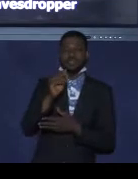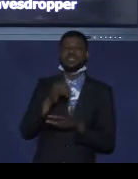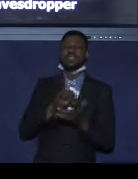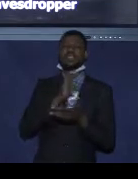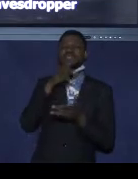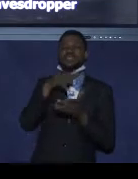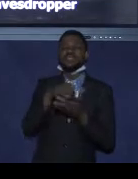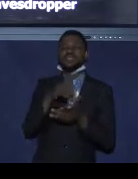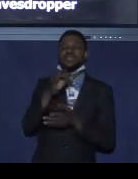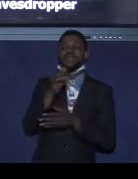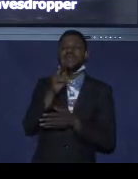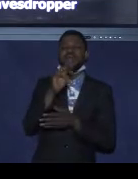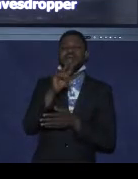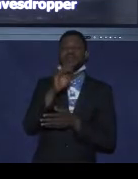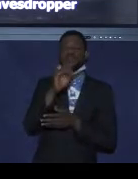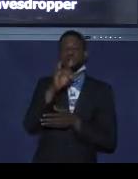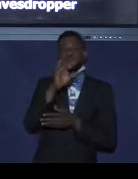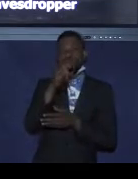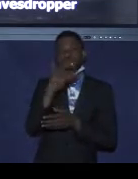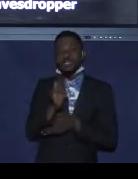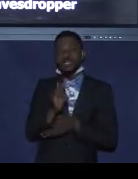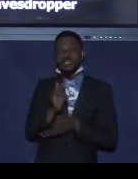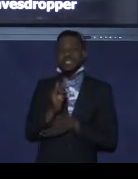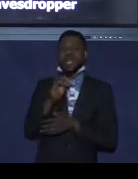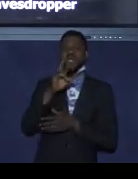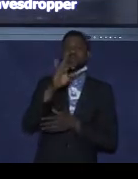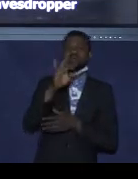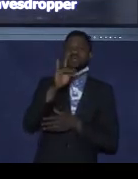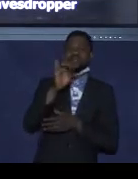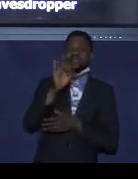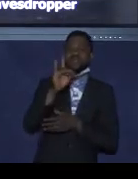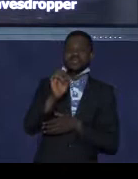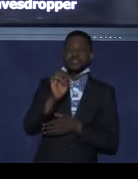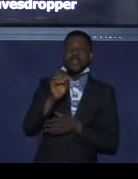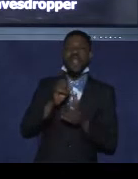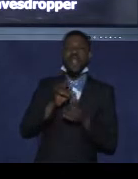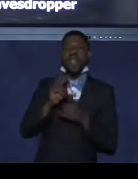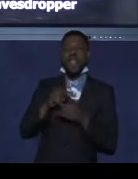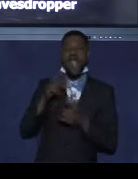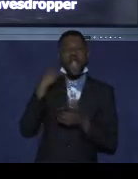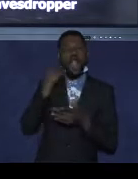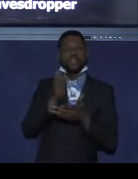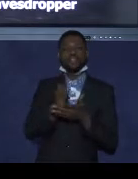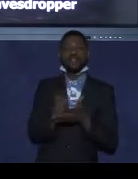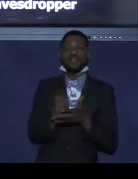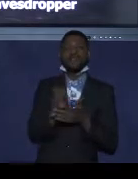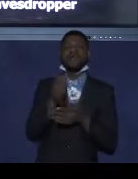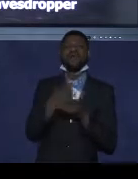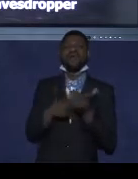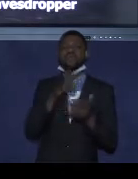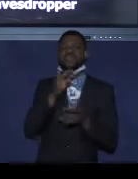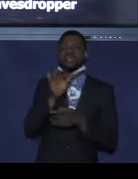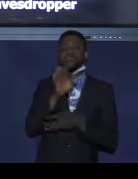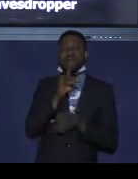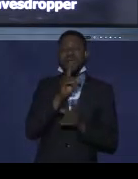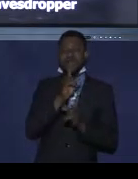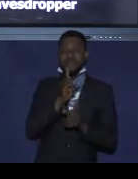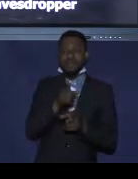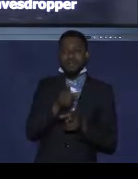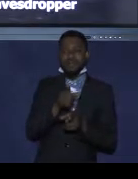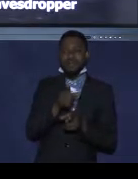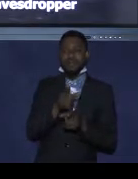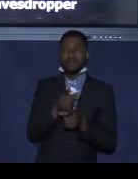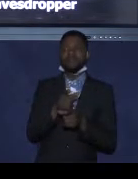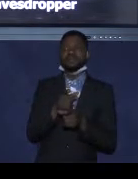it A, anthology, B, riddles, or C, journal? What's your answer?